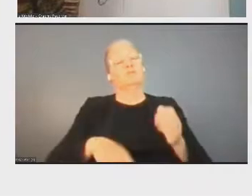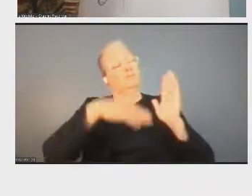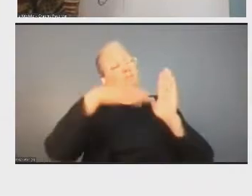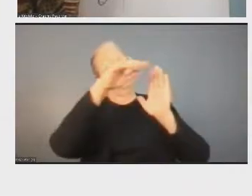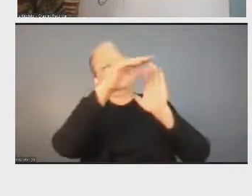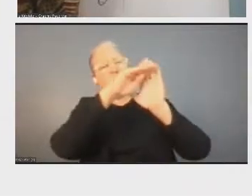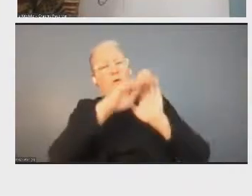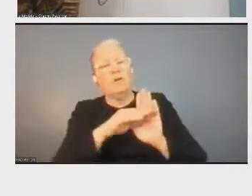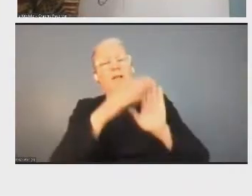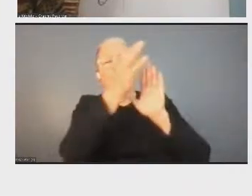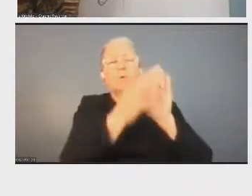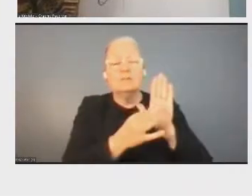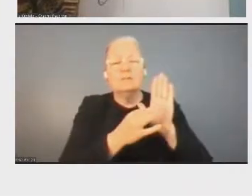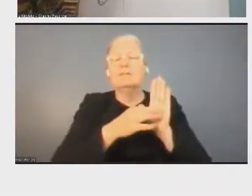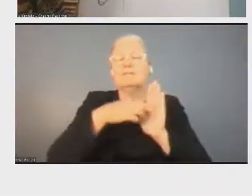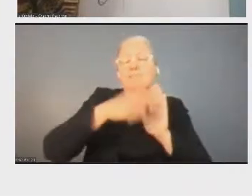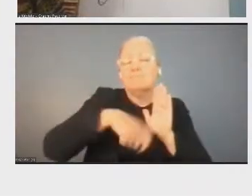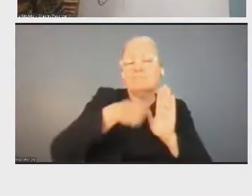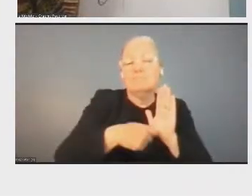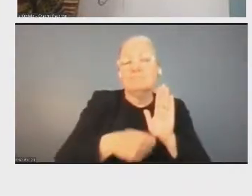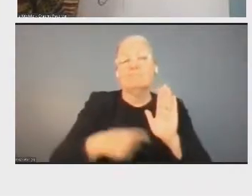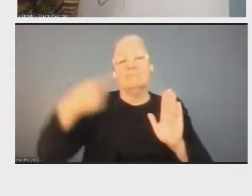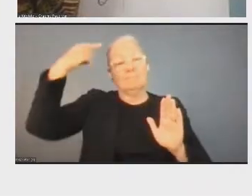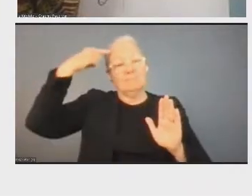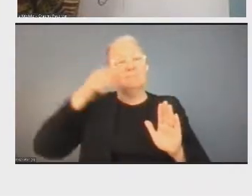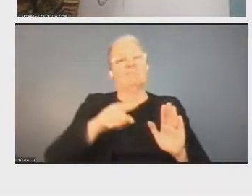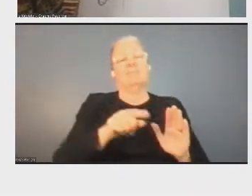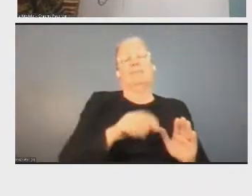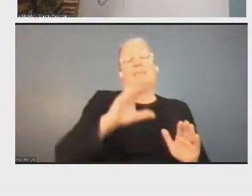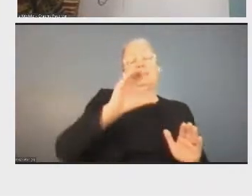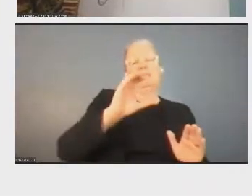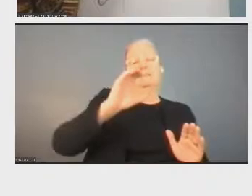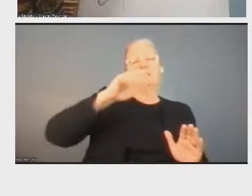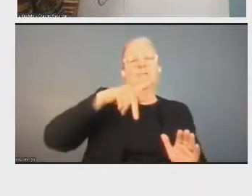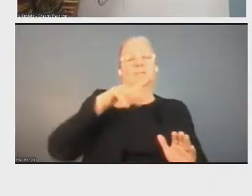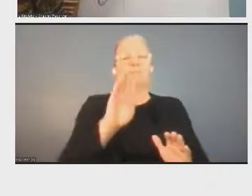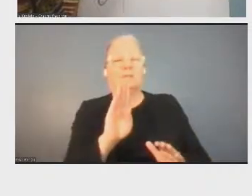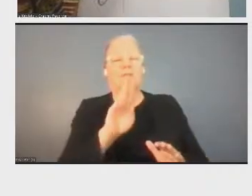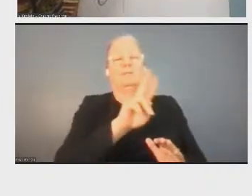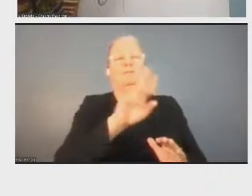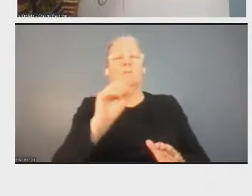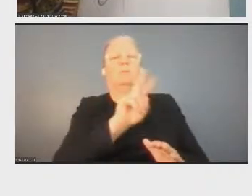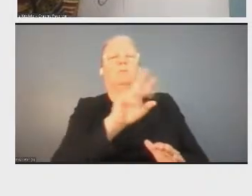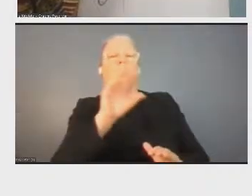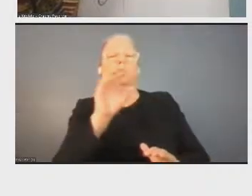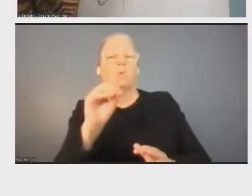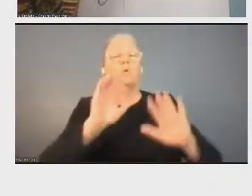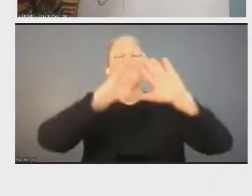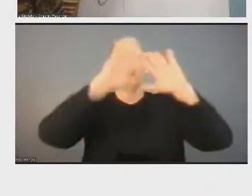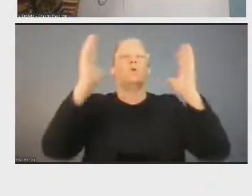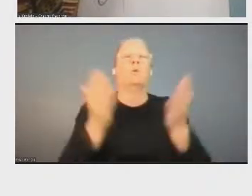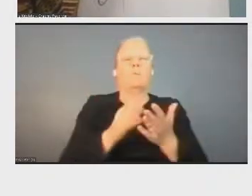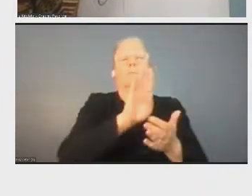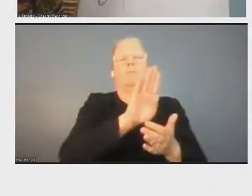the CDB Post-2020 Global Biodiversity Framework, inspire women in the field